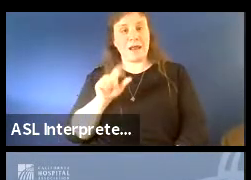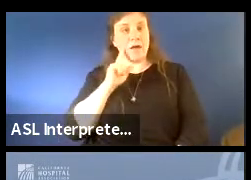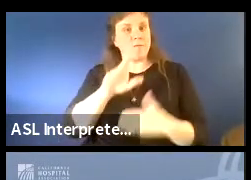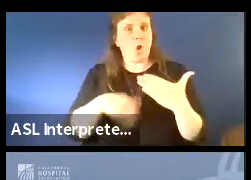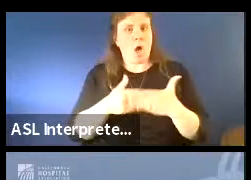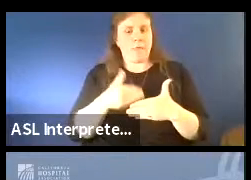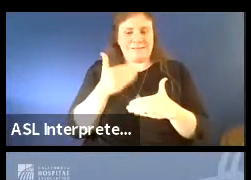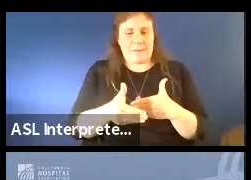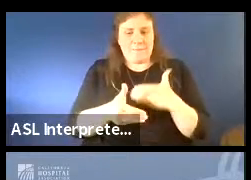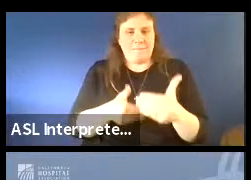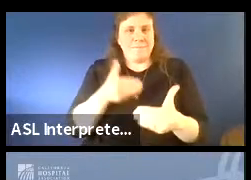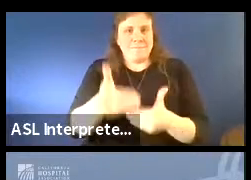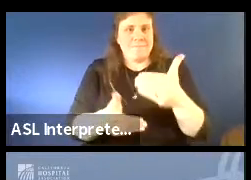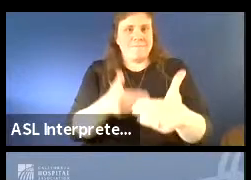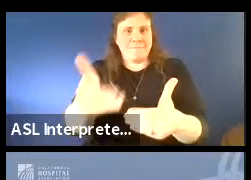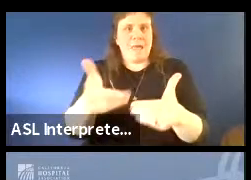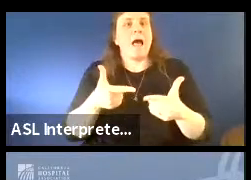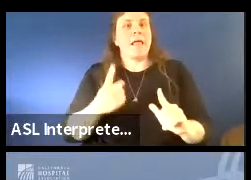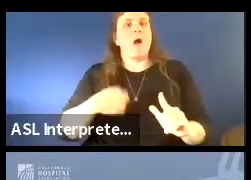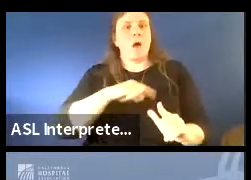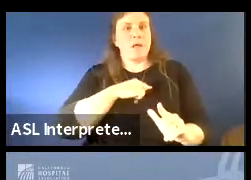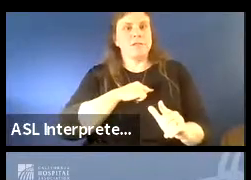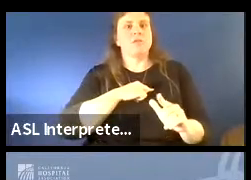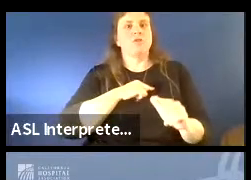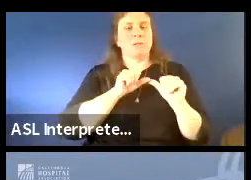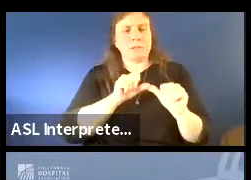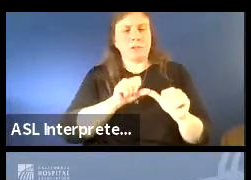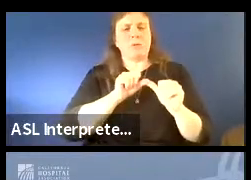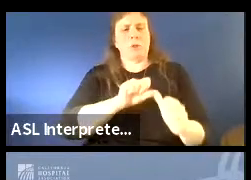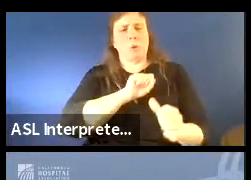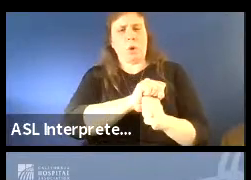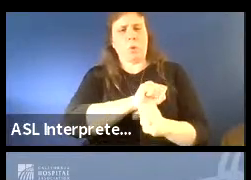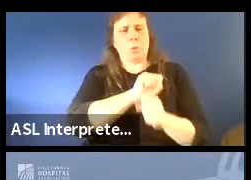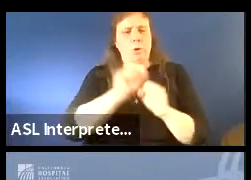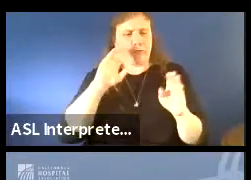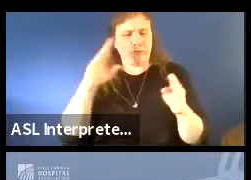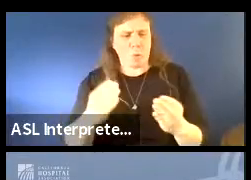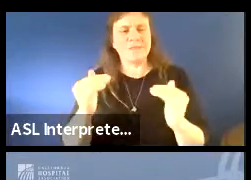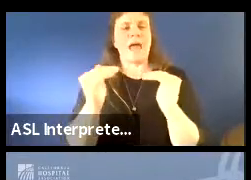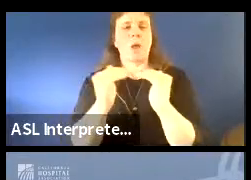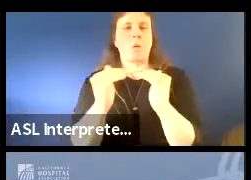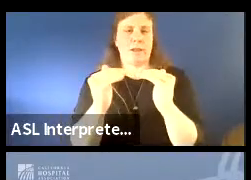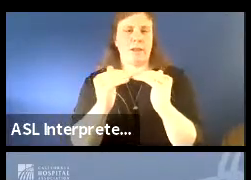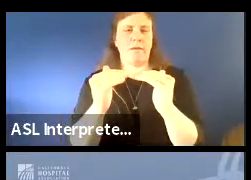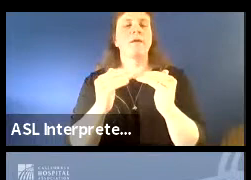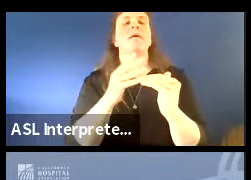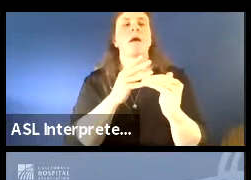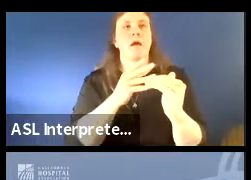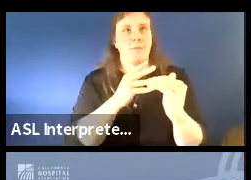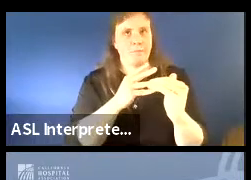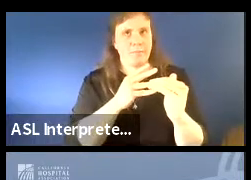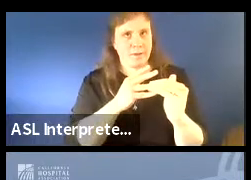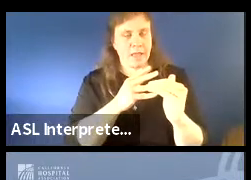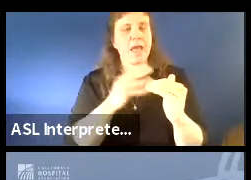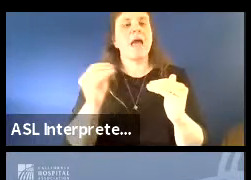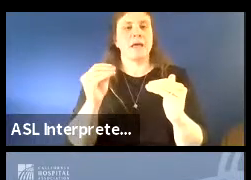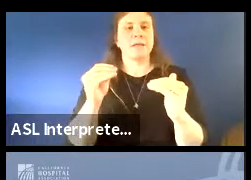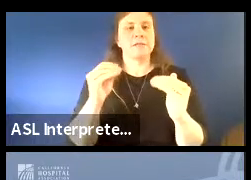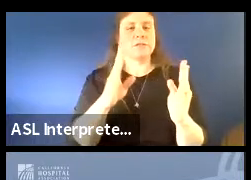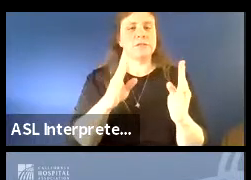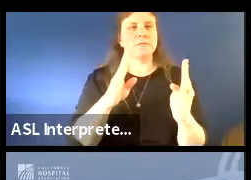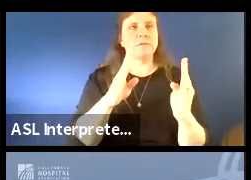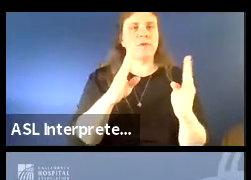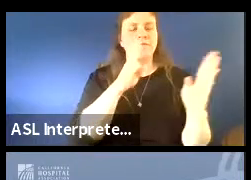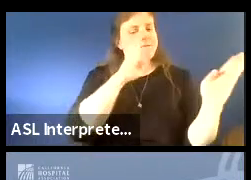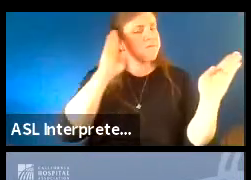us to push for and drive towards equity and move the dial and the levers, if